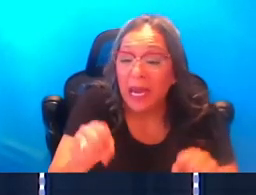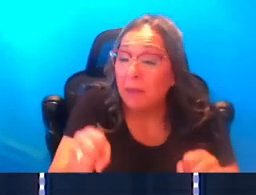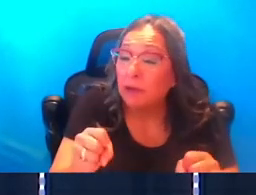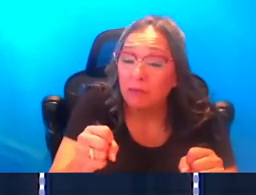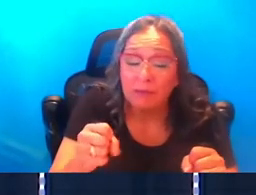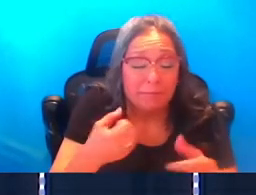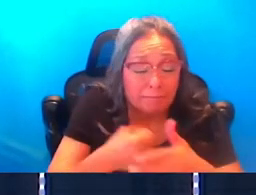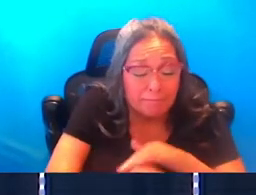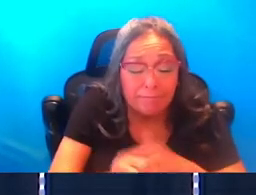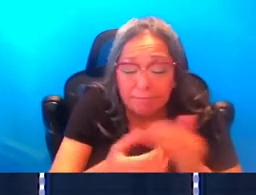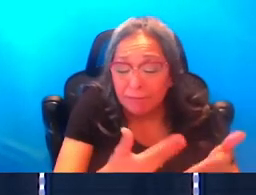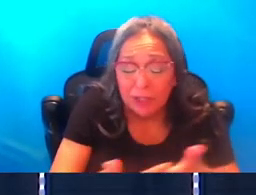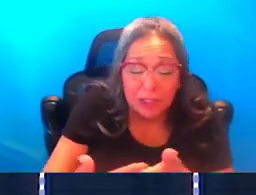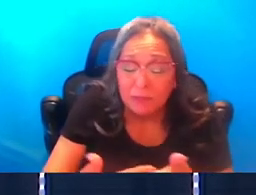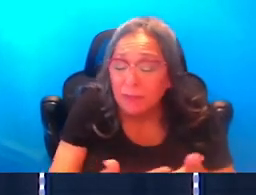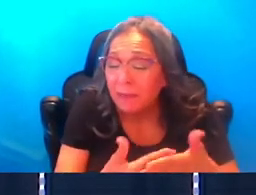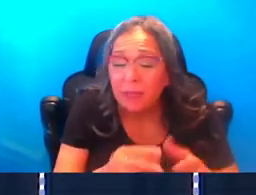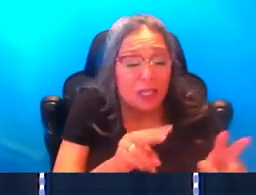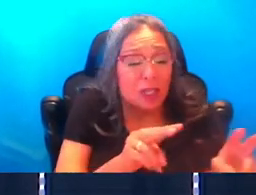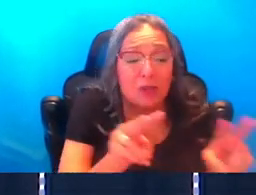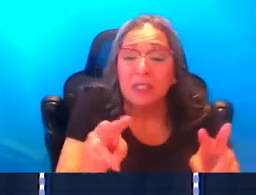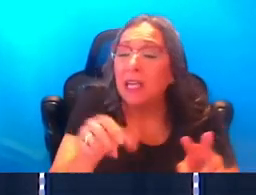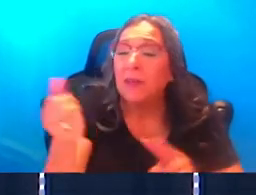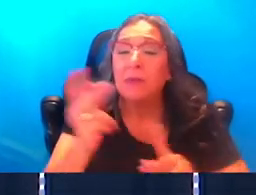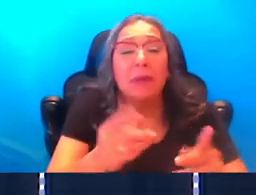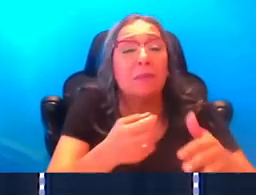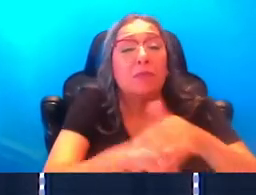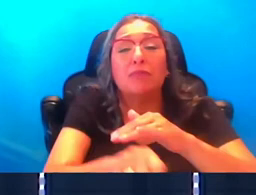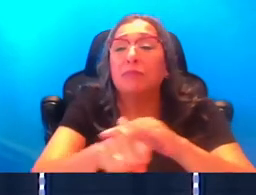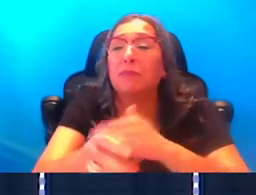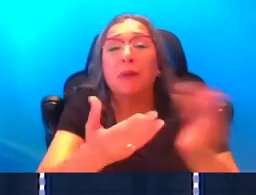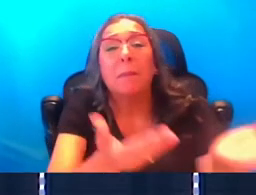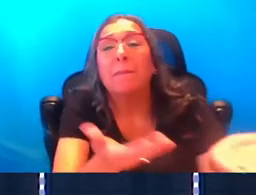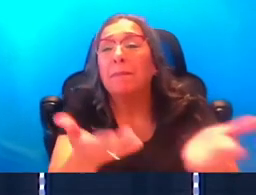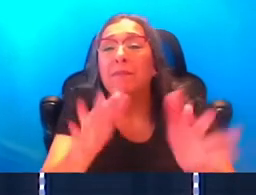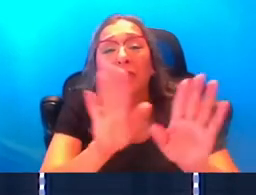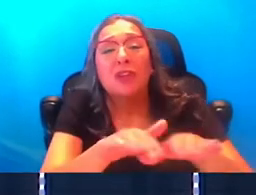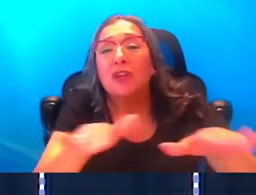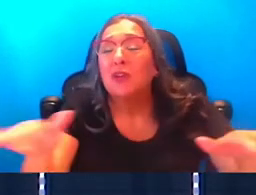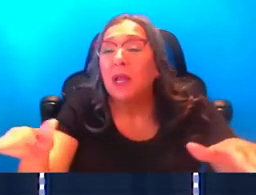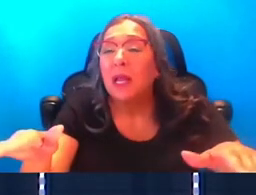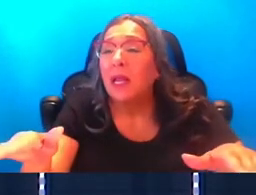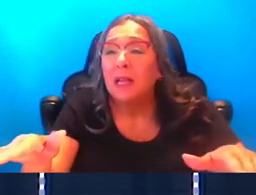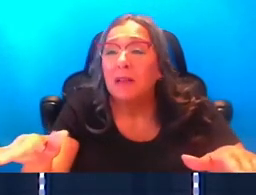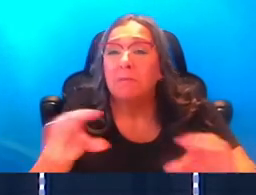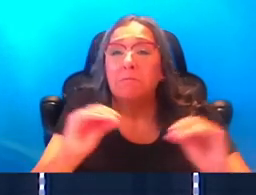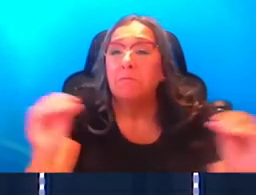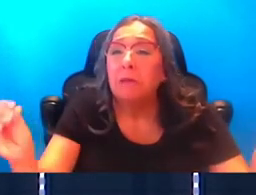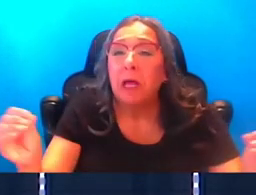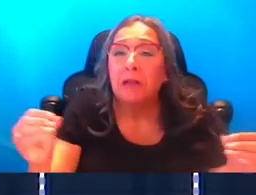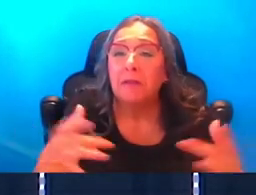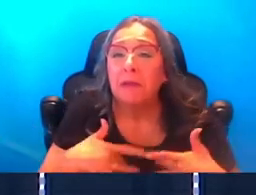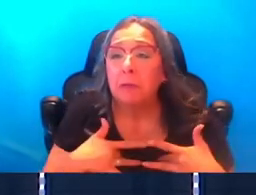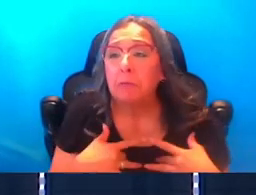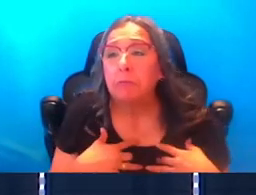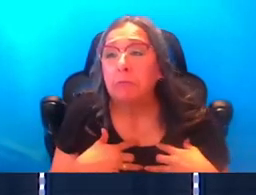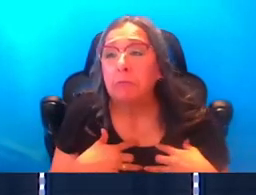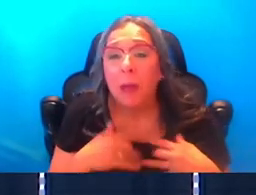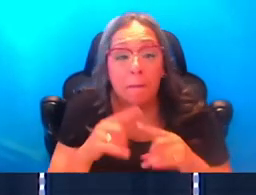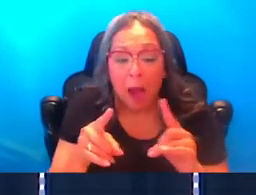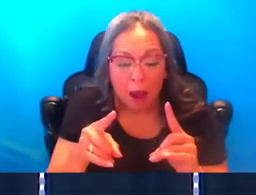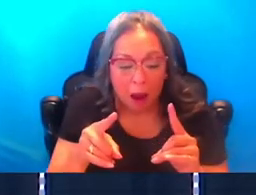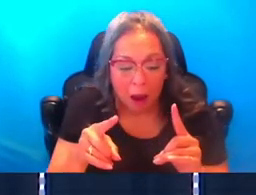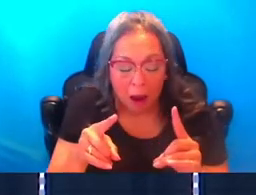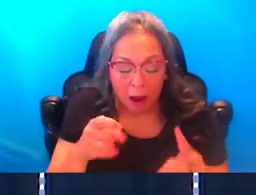haven't had that experience, and all of a sudden you have that experience, and this beautiful baby boy is in front of you, you love him, right? You